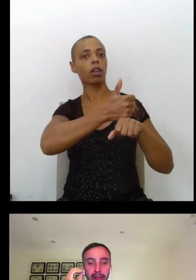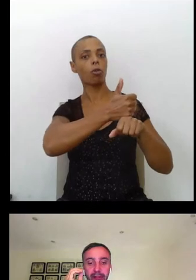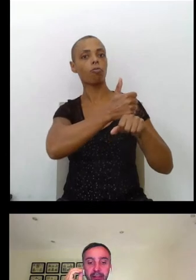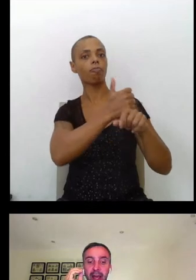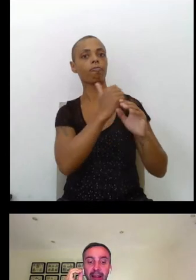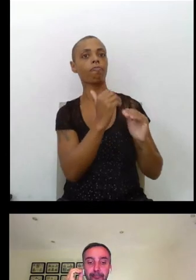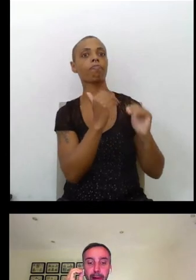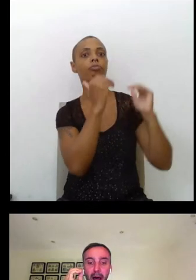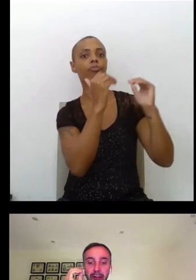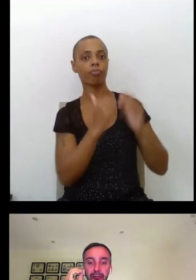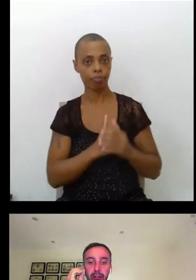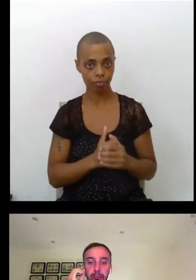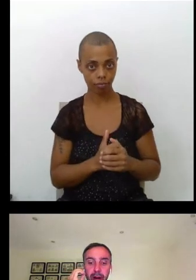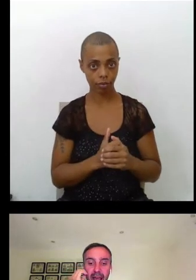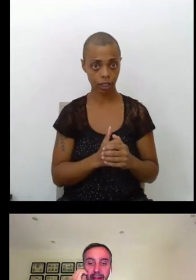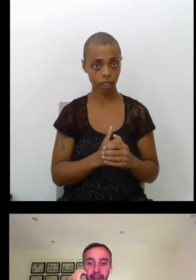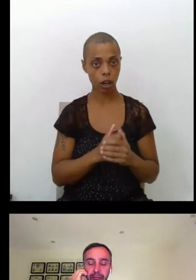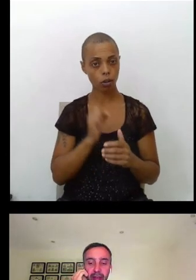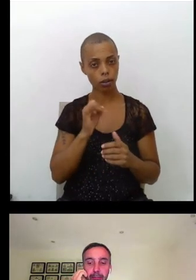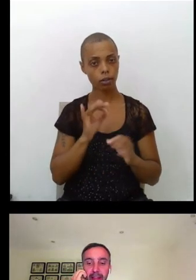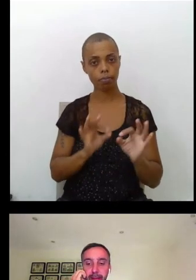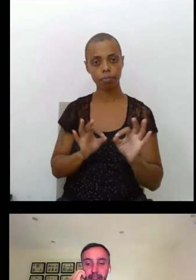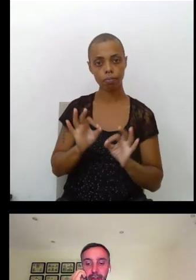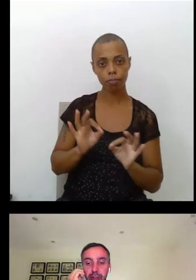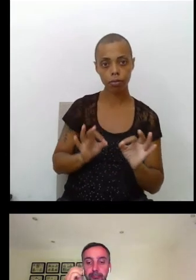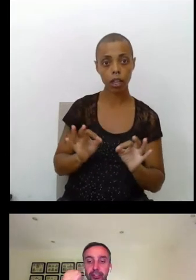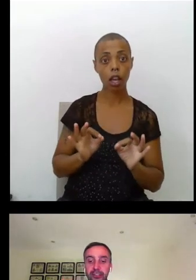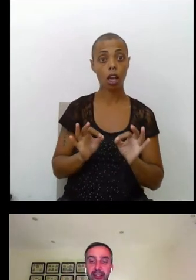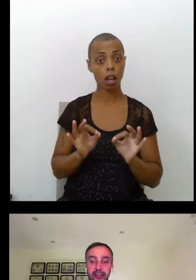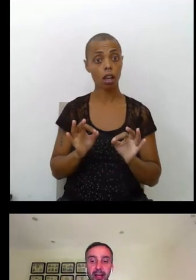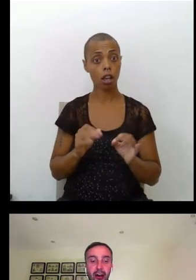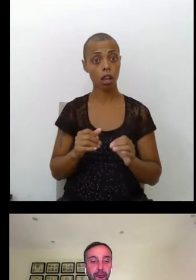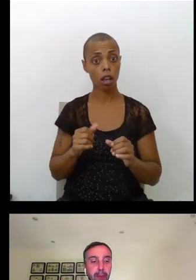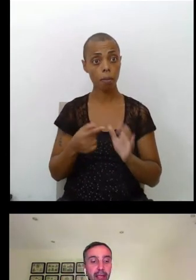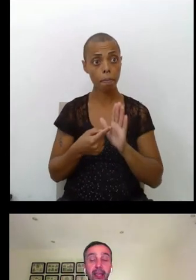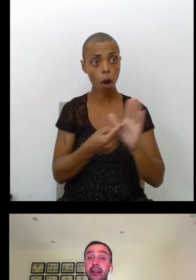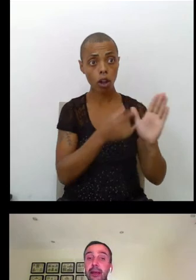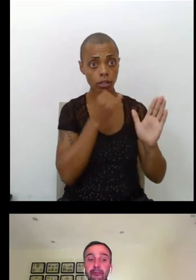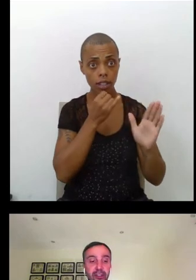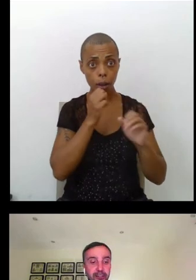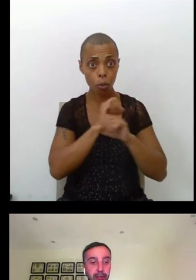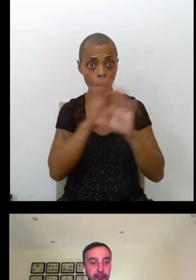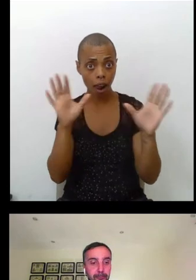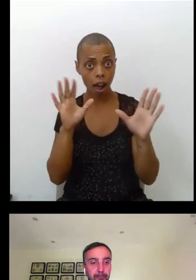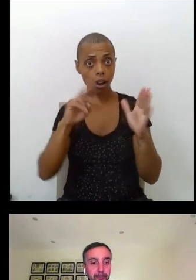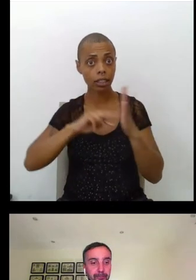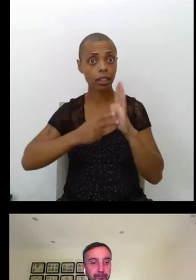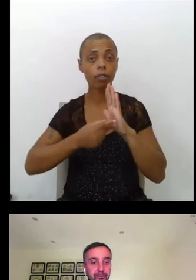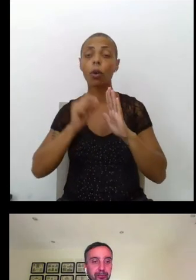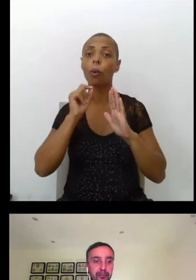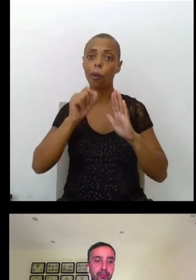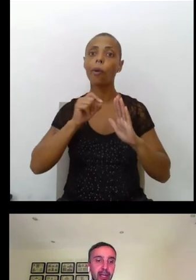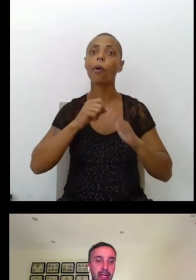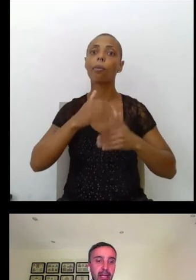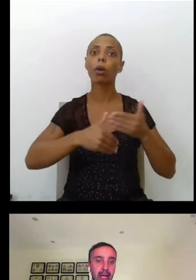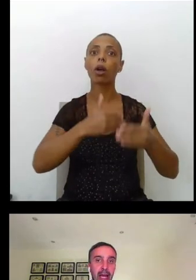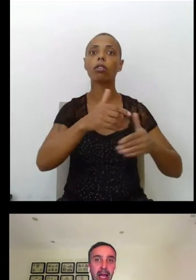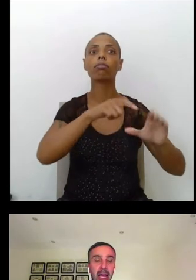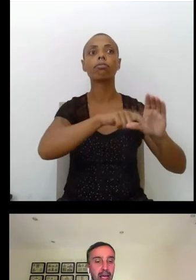means of examples is part of a comprehensive emancipatory protest of making them visible